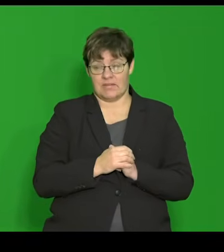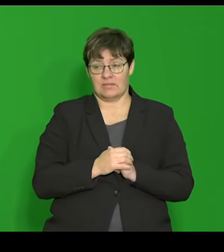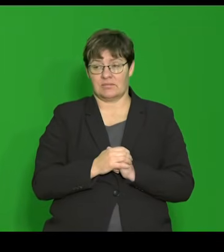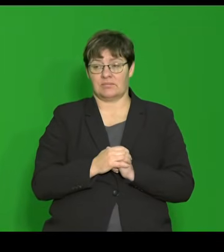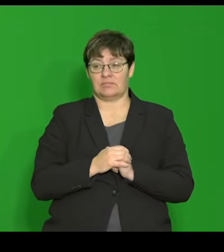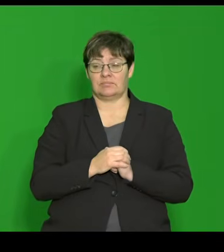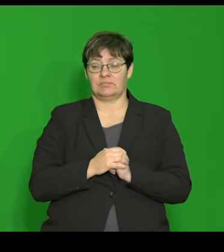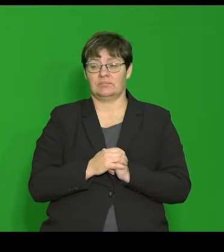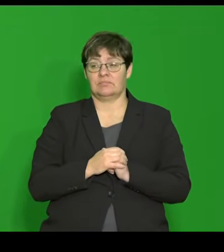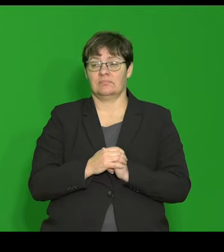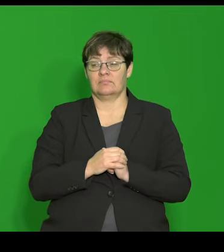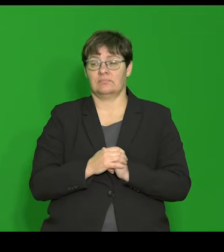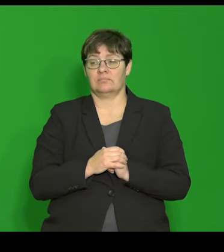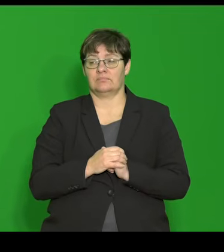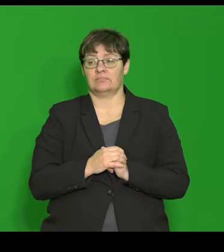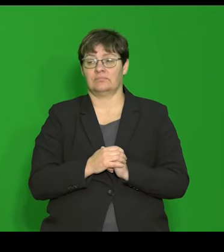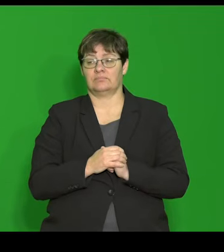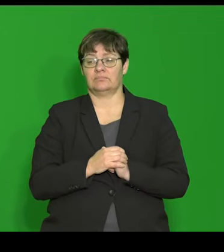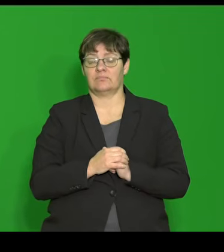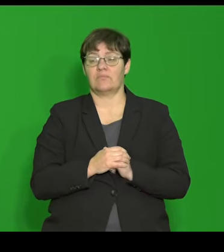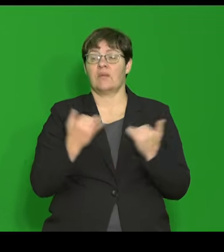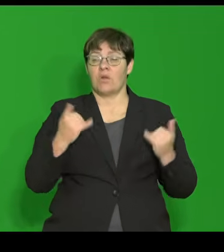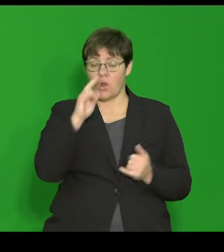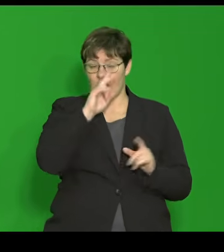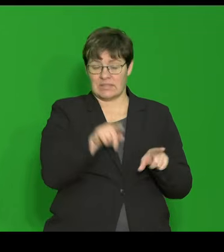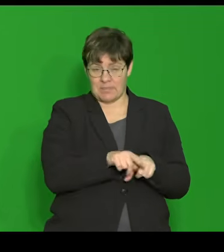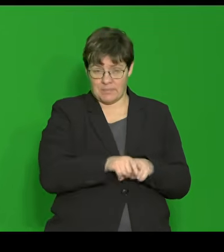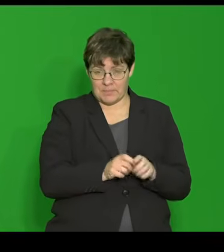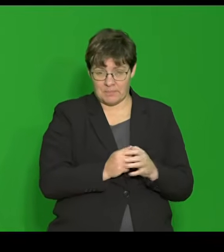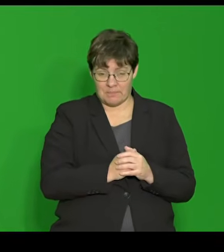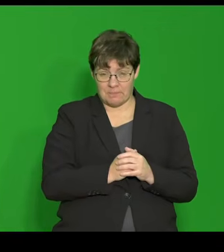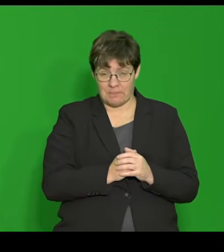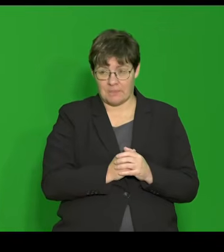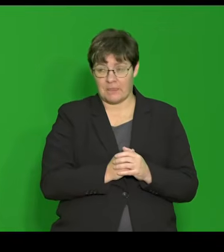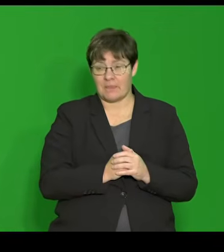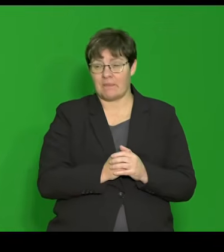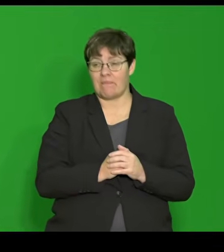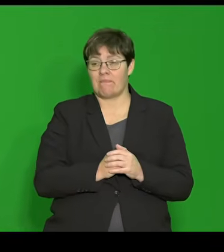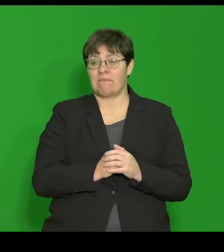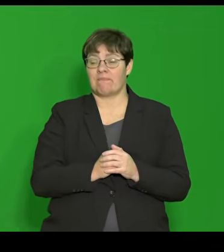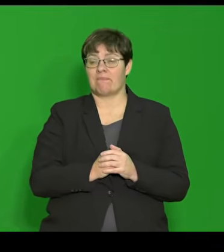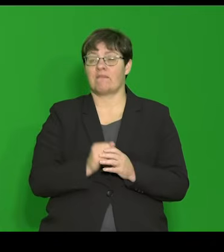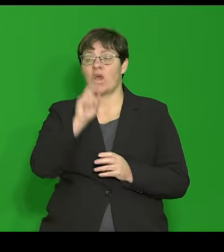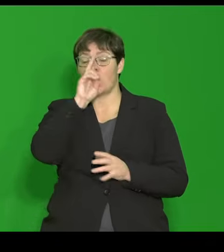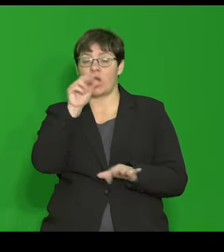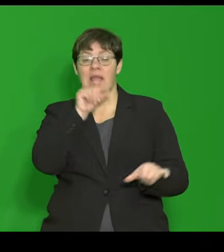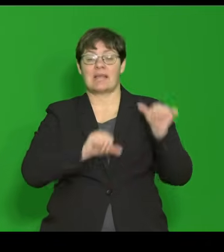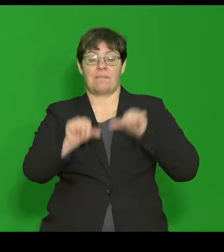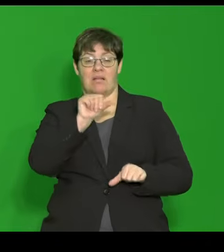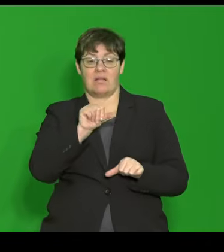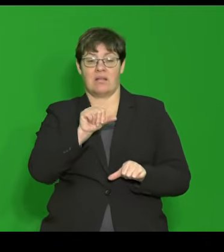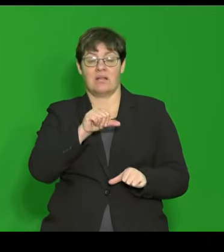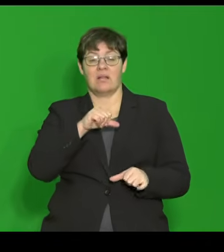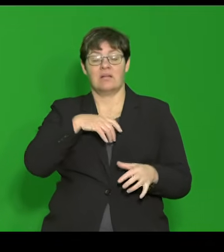Right. So this is essentially what we've just looked at as a larger image. Let's look at the